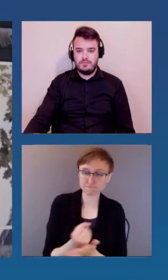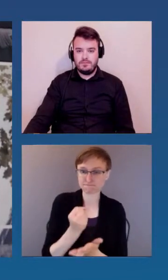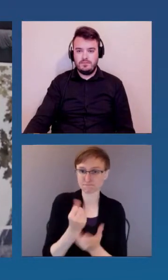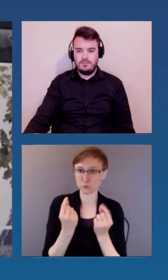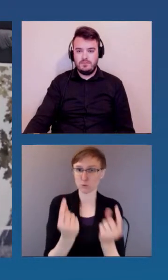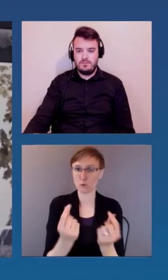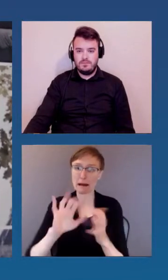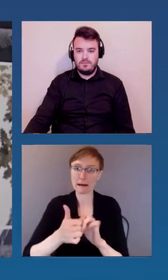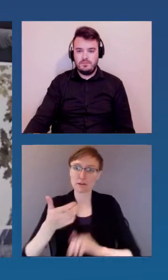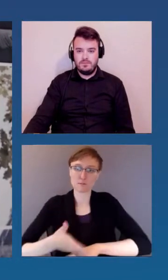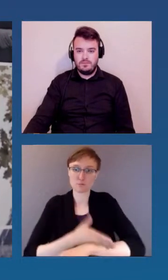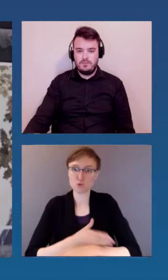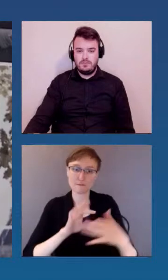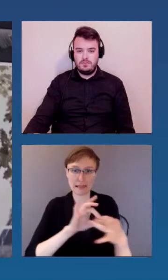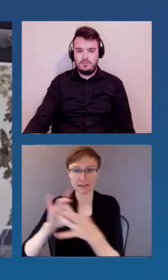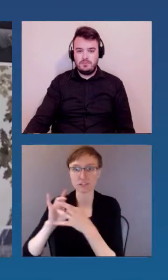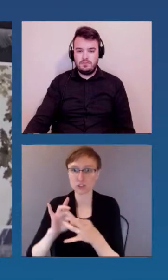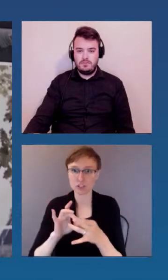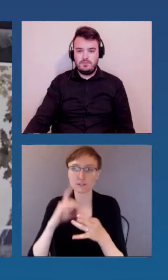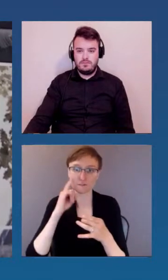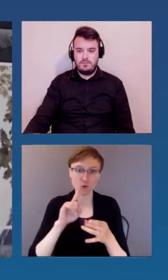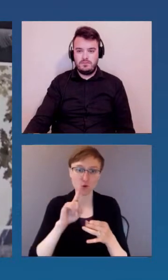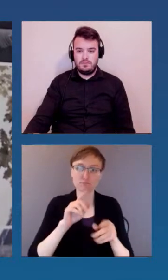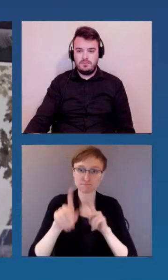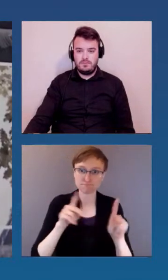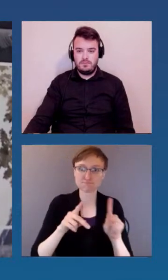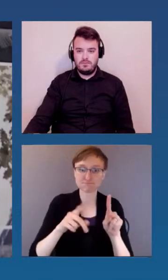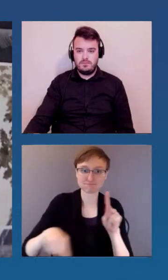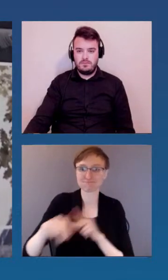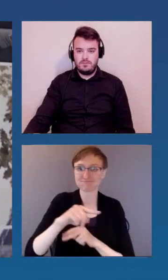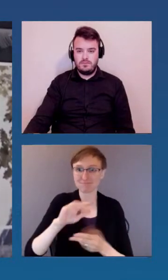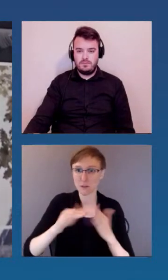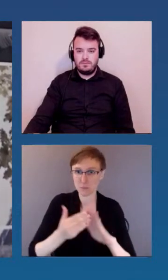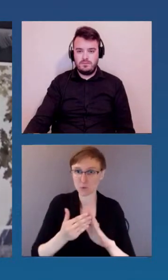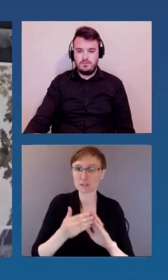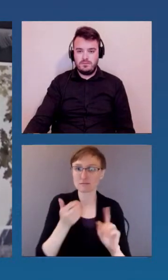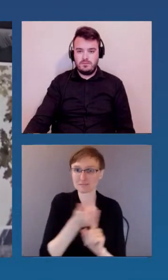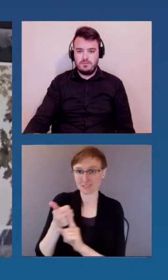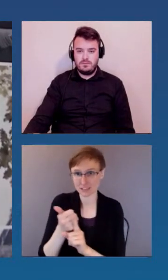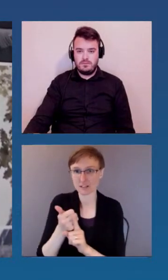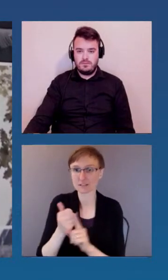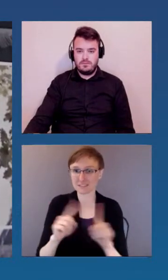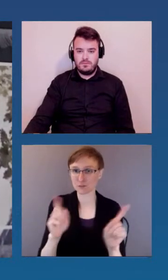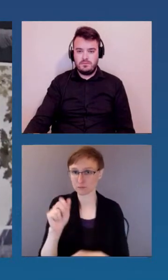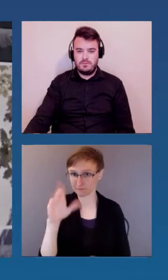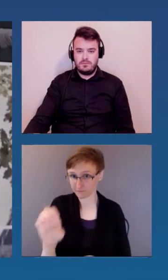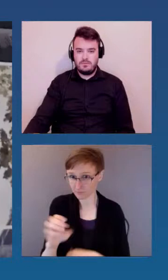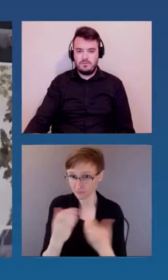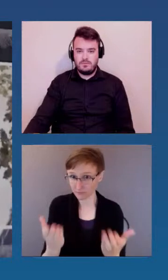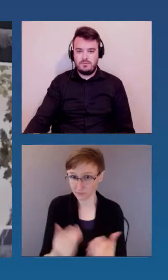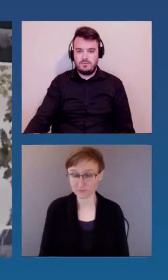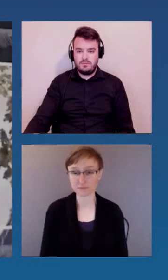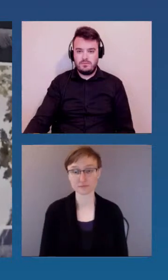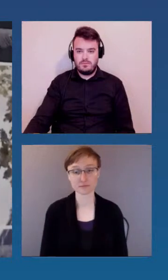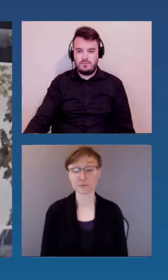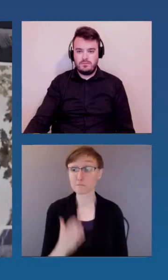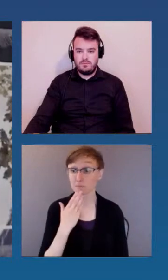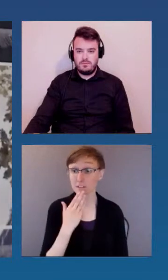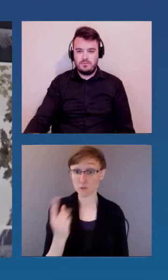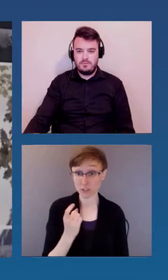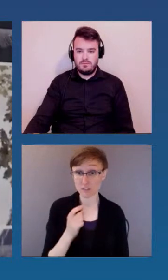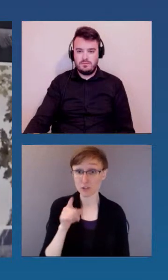been concerns raised recently about a video taken during a traffic stop by a black man in Ottawa who was wrongly accused of having an expired license plate tag